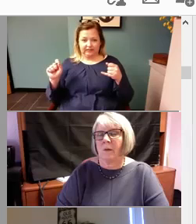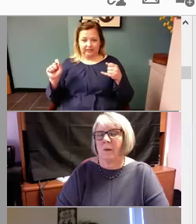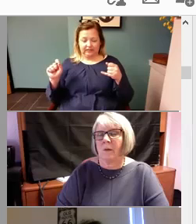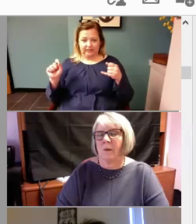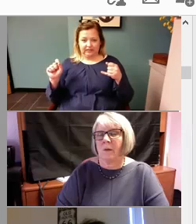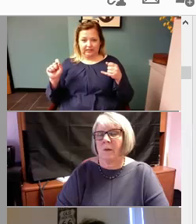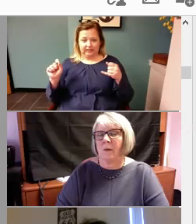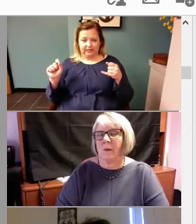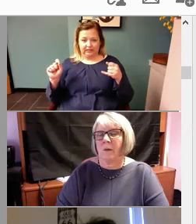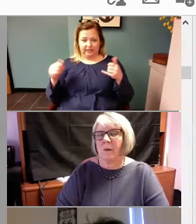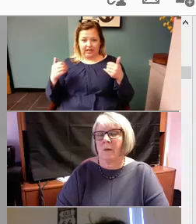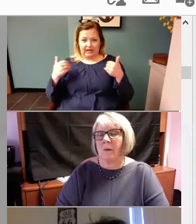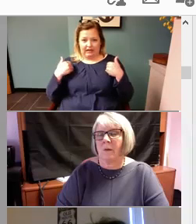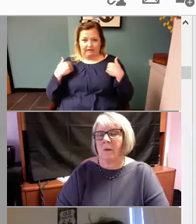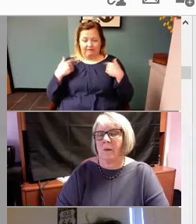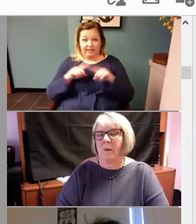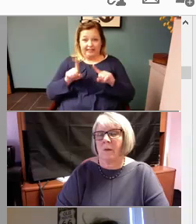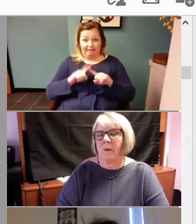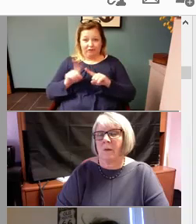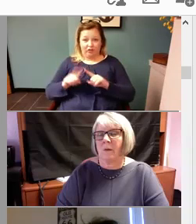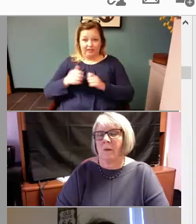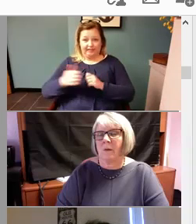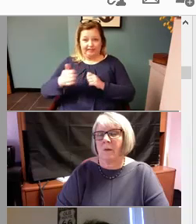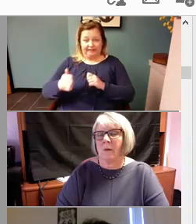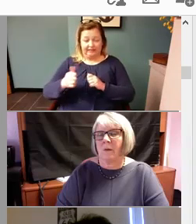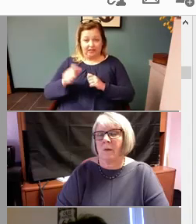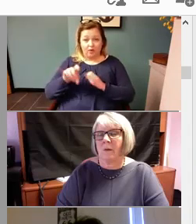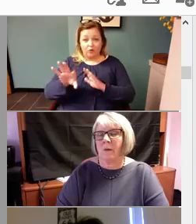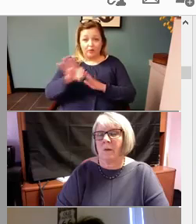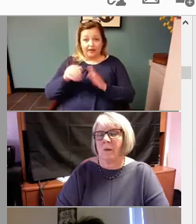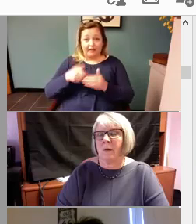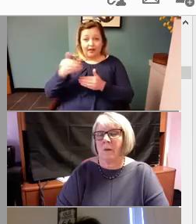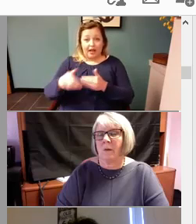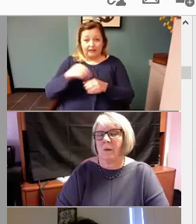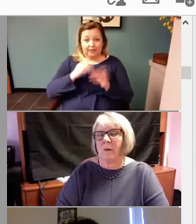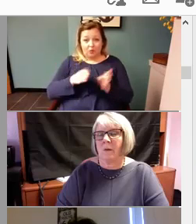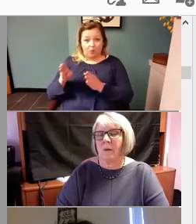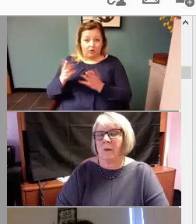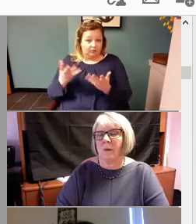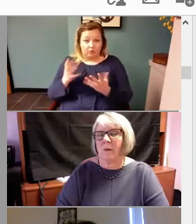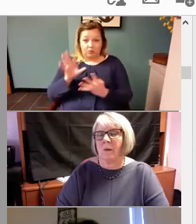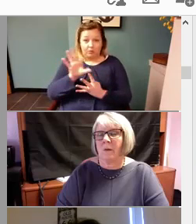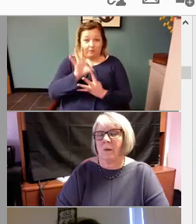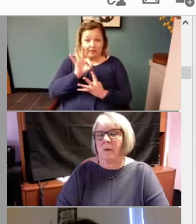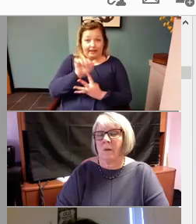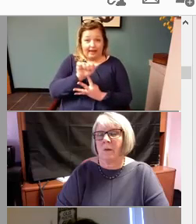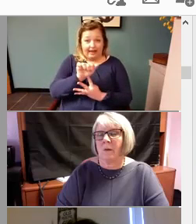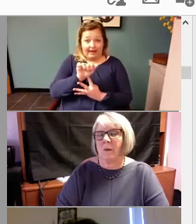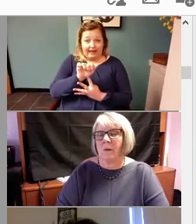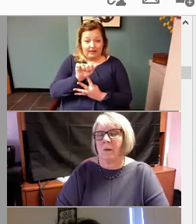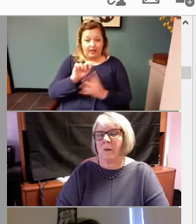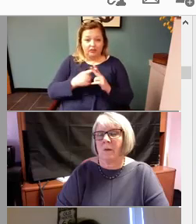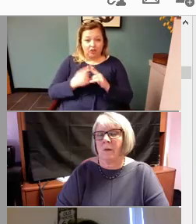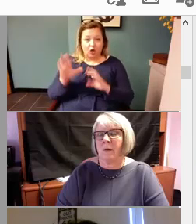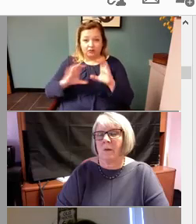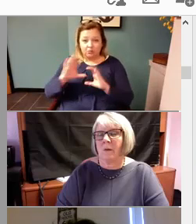we just picked the next particular node in order and we just picked A, right? And we started exploring from A. However, if now let's say